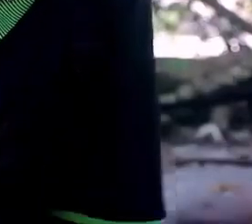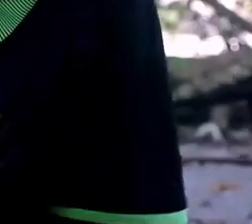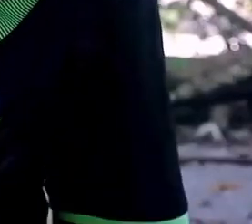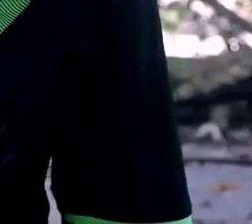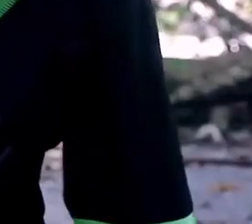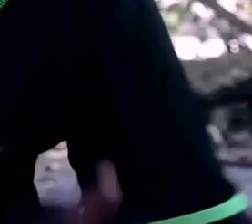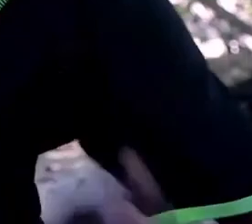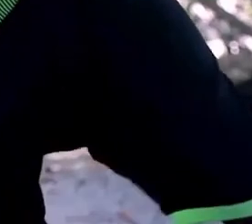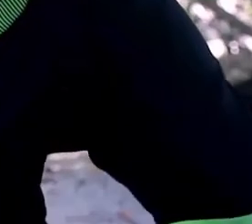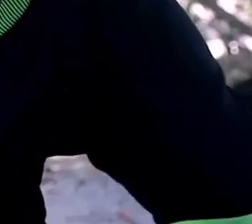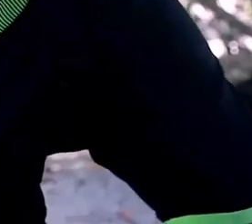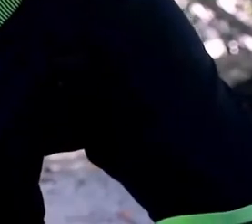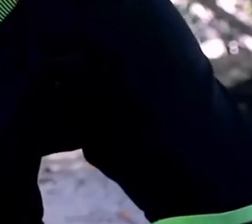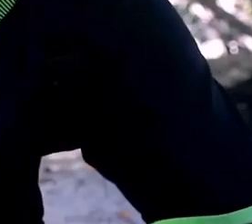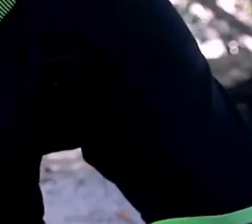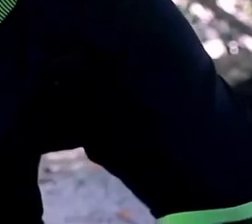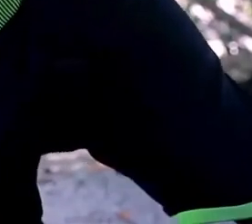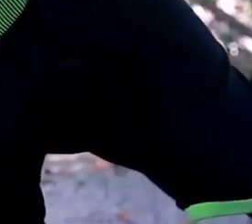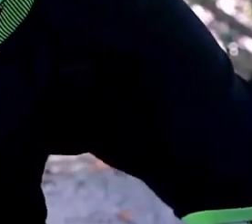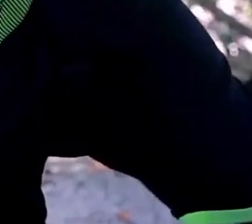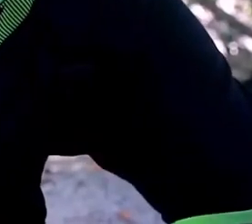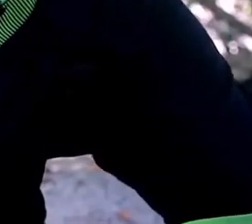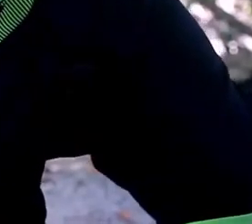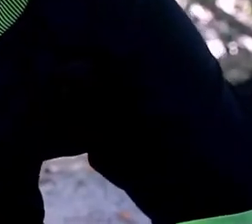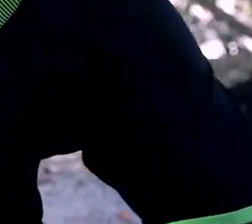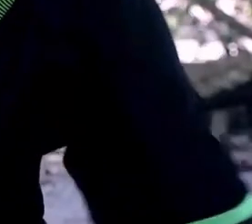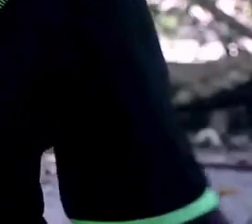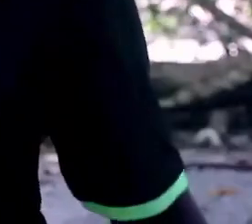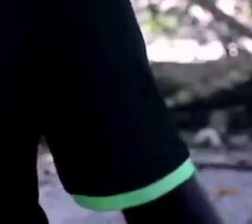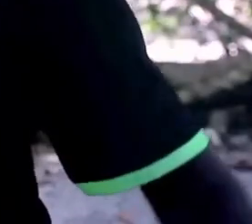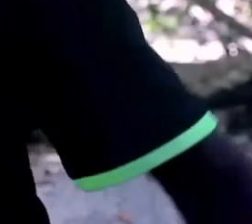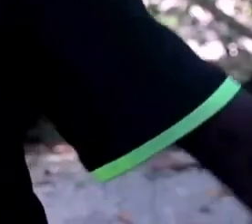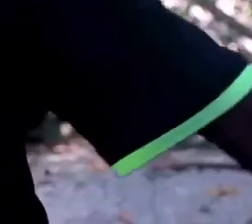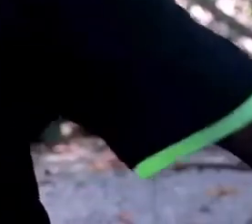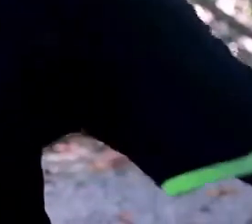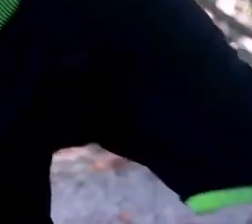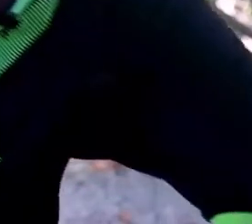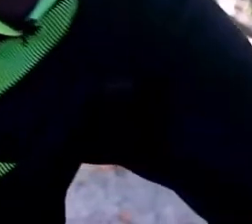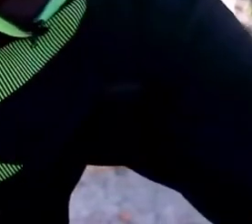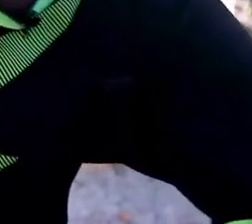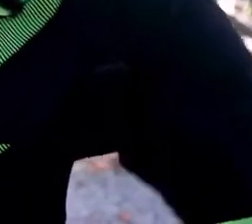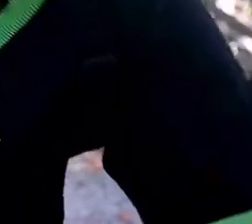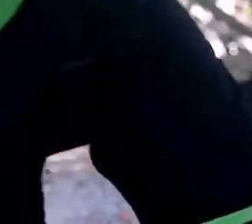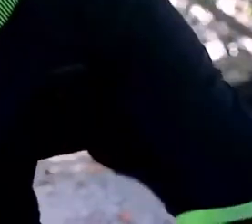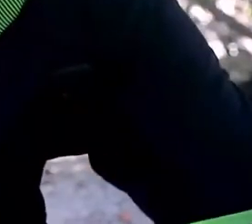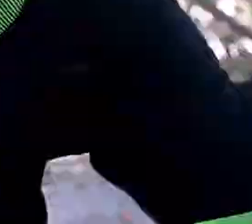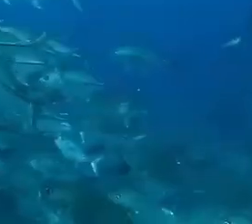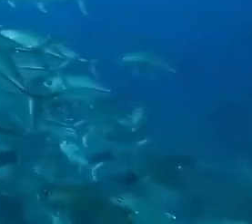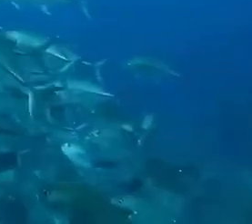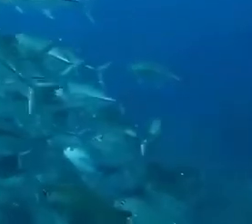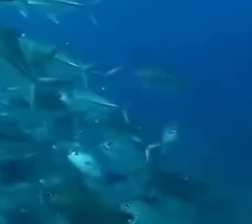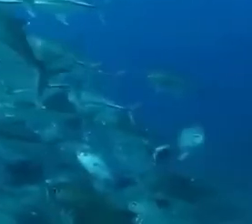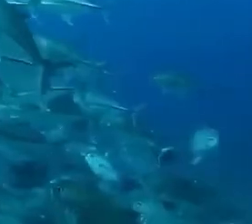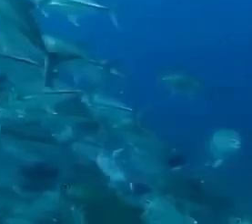and identify which species this fish, maybe it's this fish mature or not